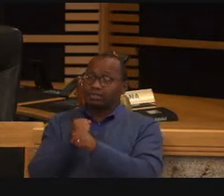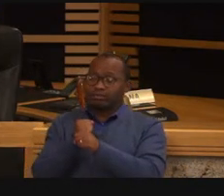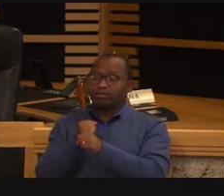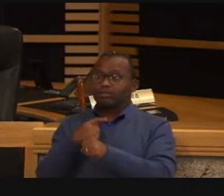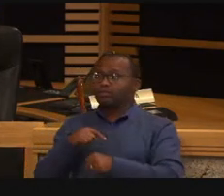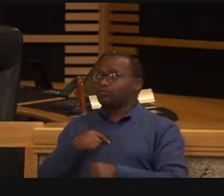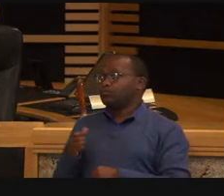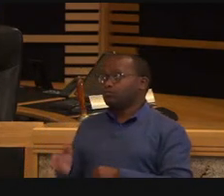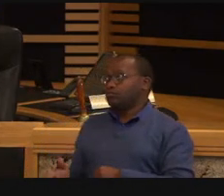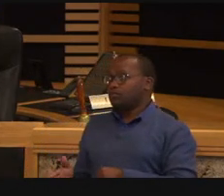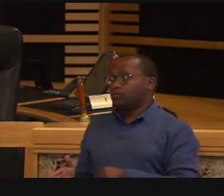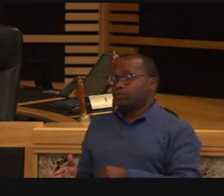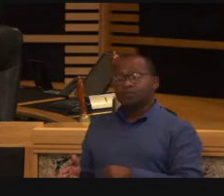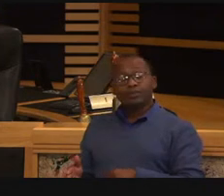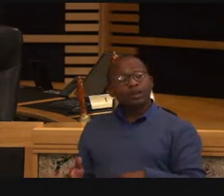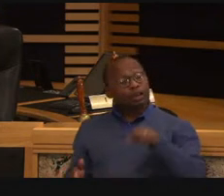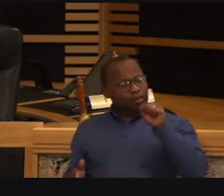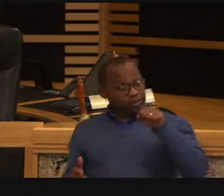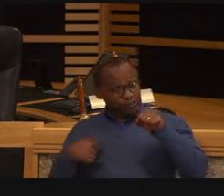Sine history ke thina ke.